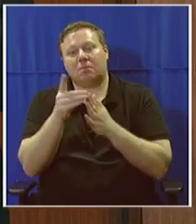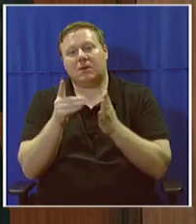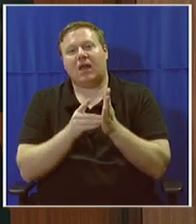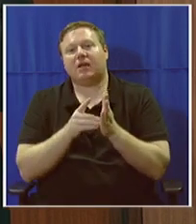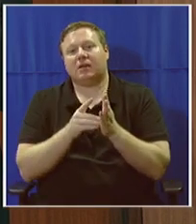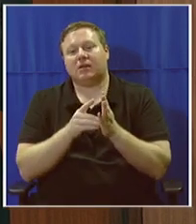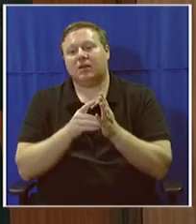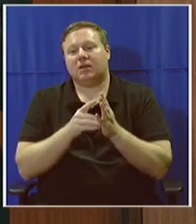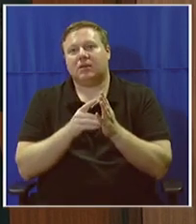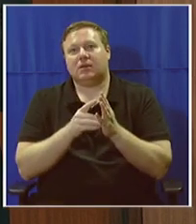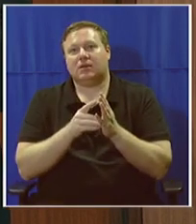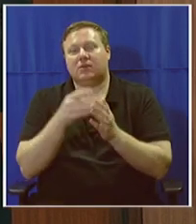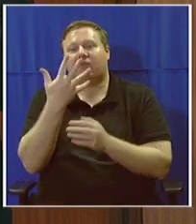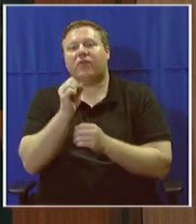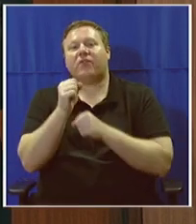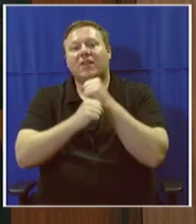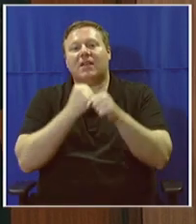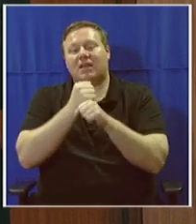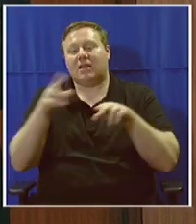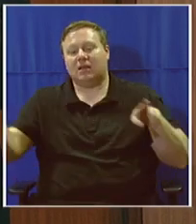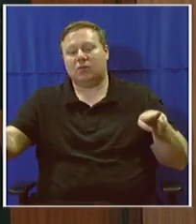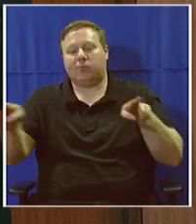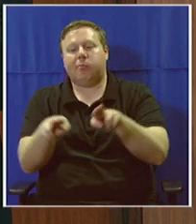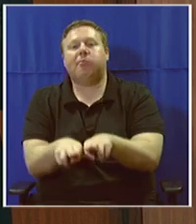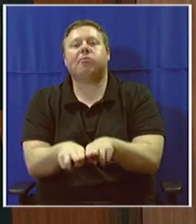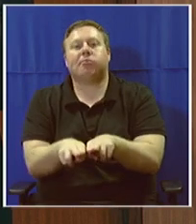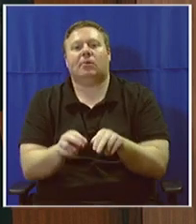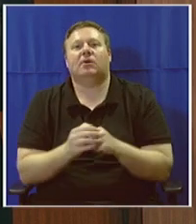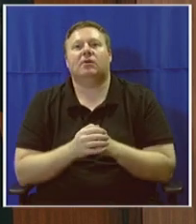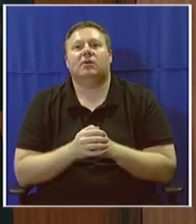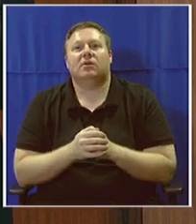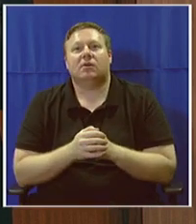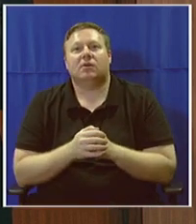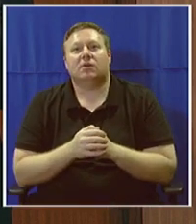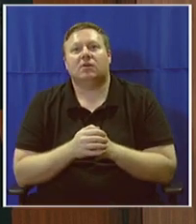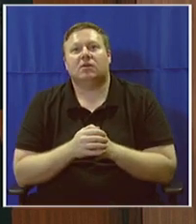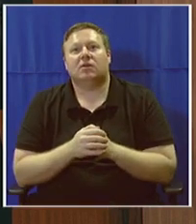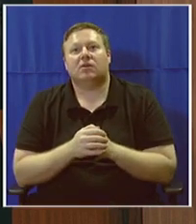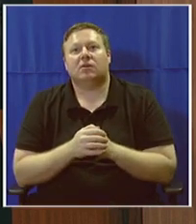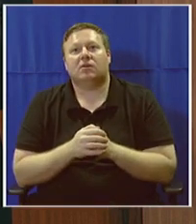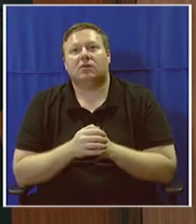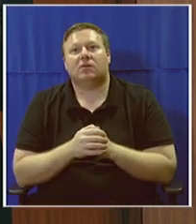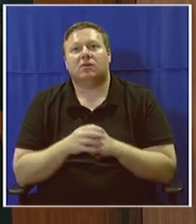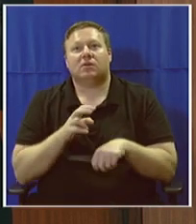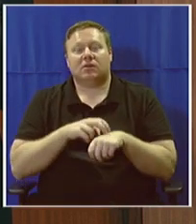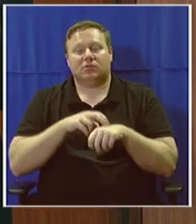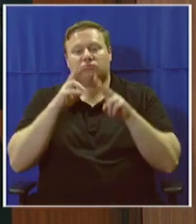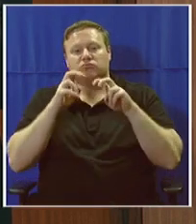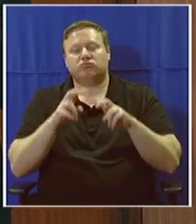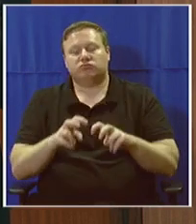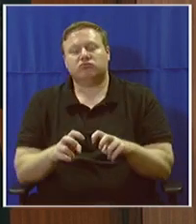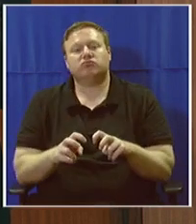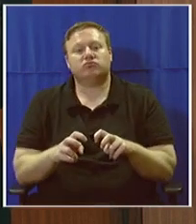was buried 50 years ago. Further iterate calls for the reopening of the inquest into the death in